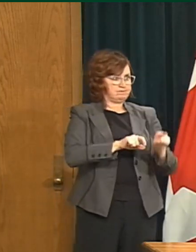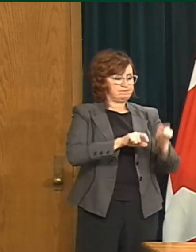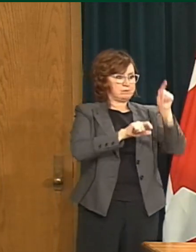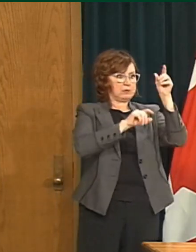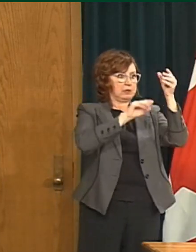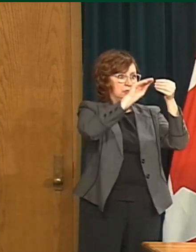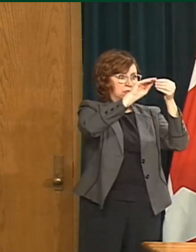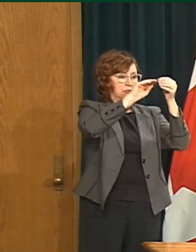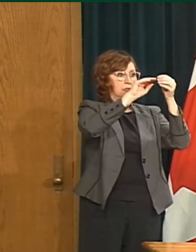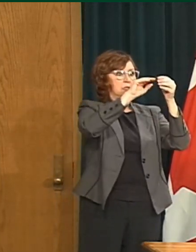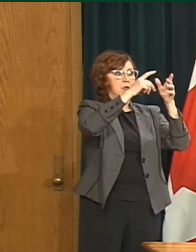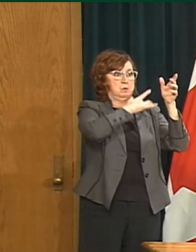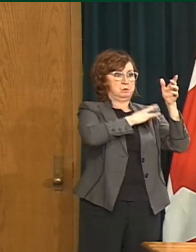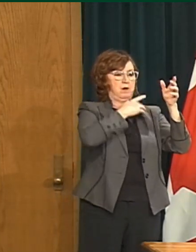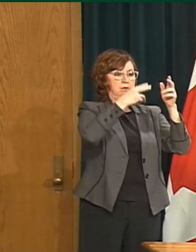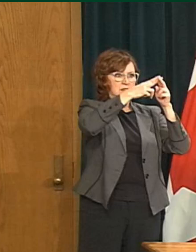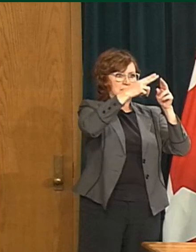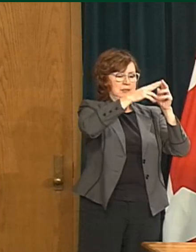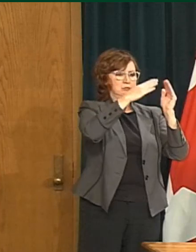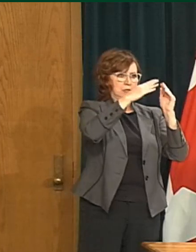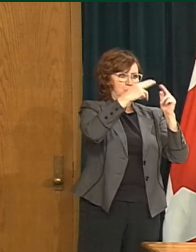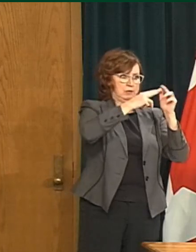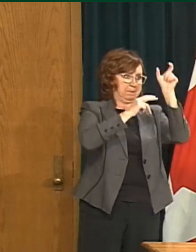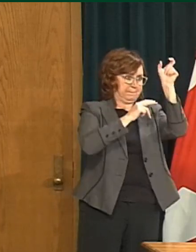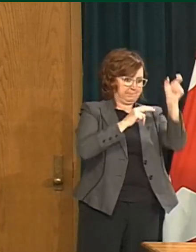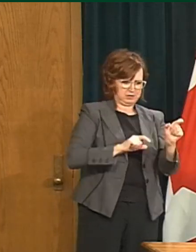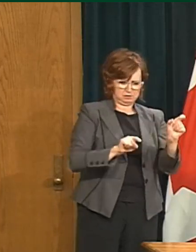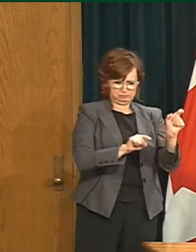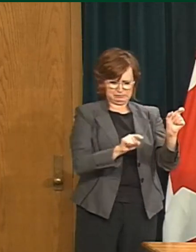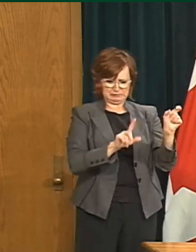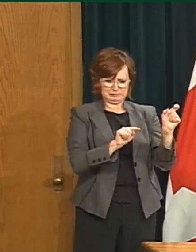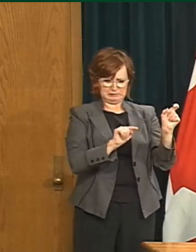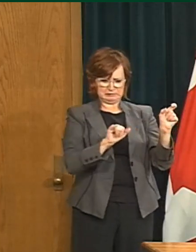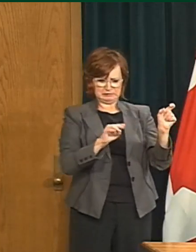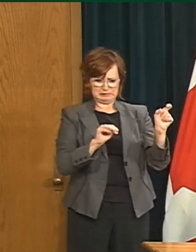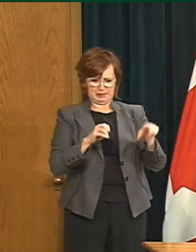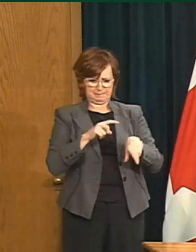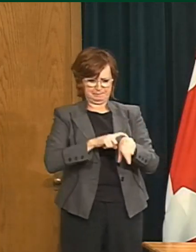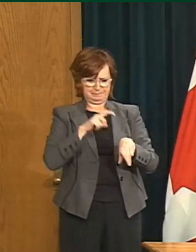of the time frame. Do you have any idea at all when